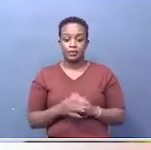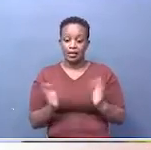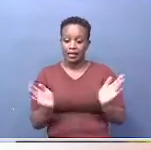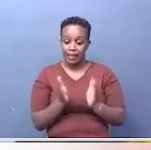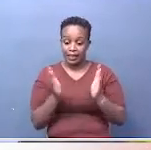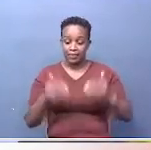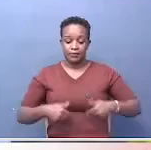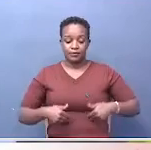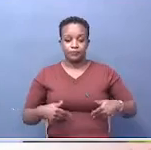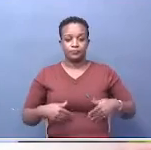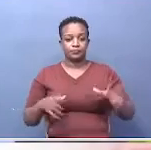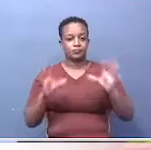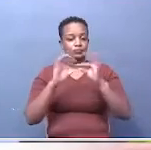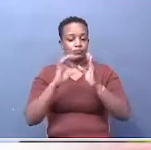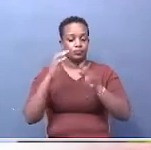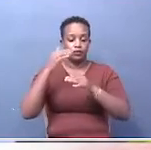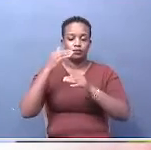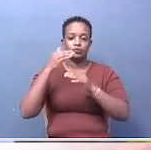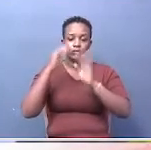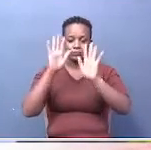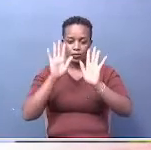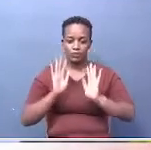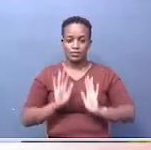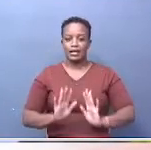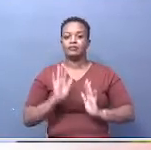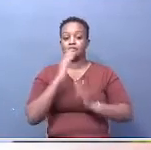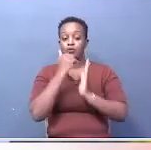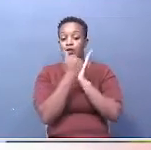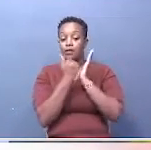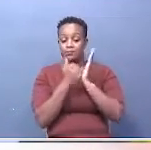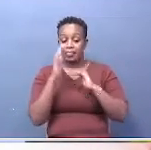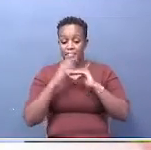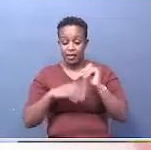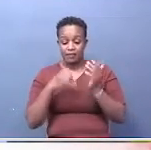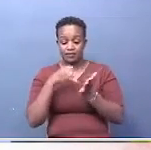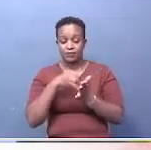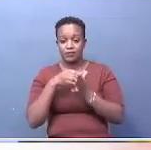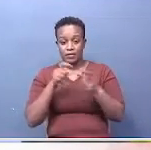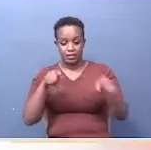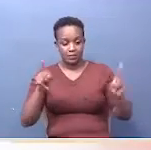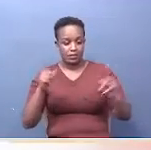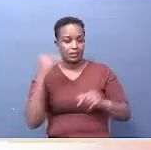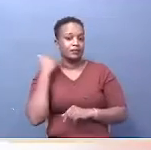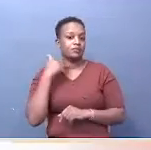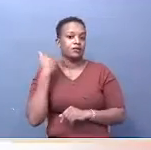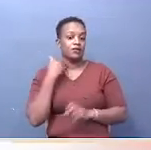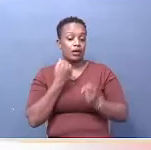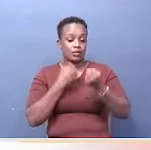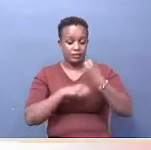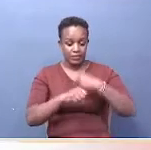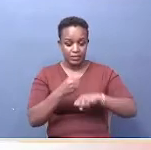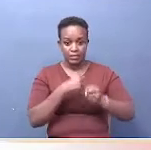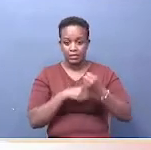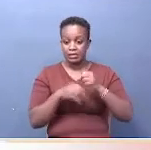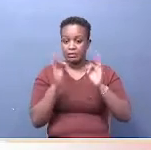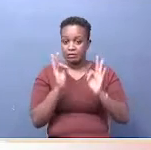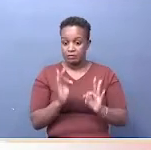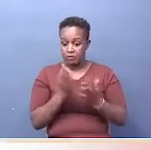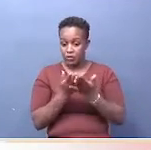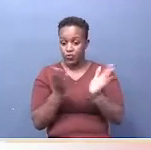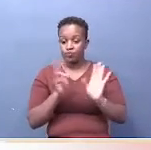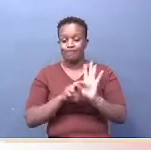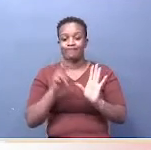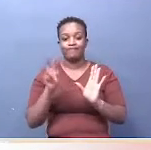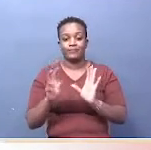to enroll into constructive programs instead of involving themselves in criminal activities. If you are class 8 dropout, maybe